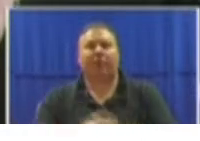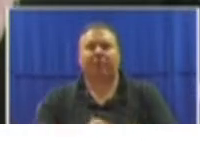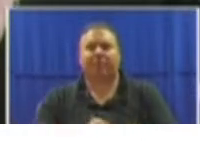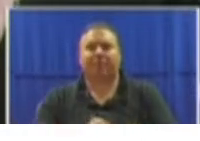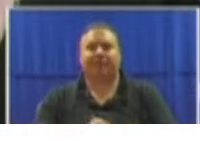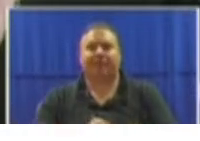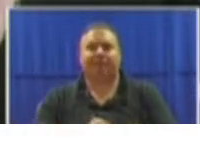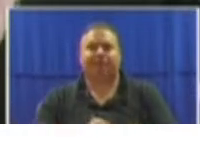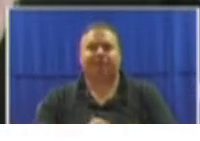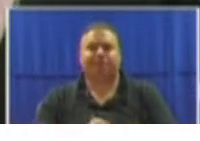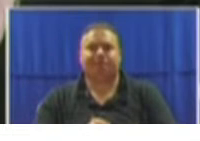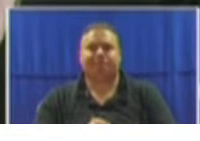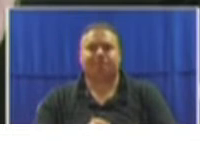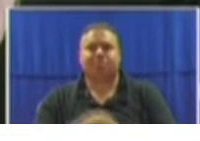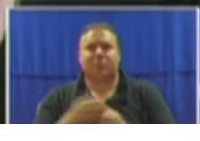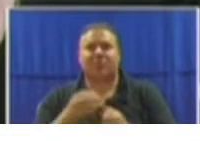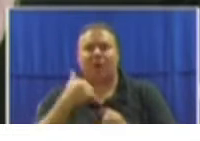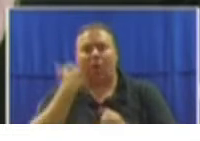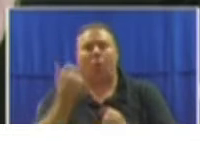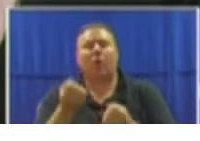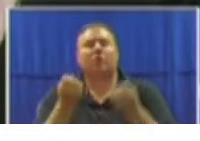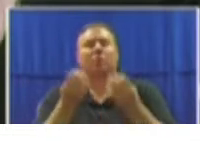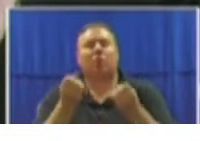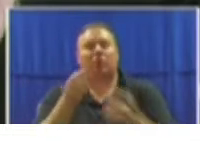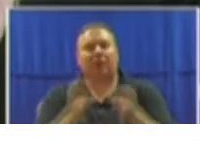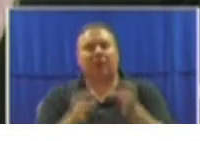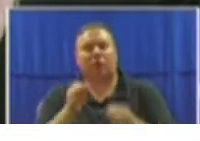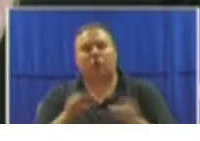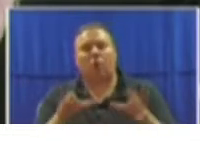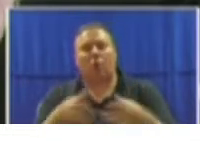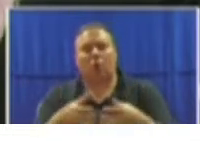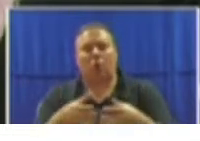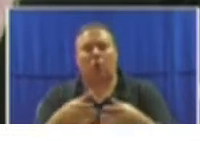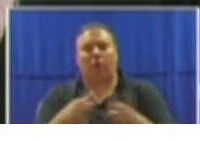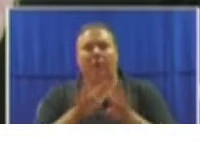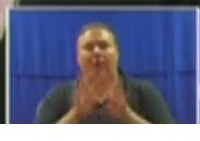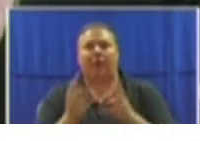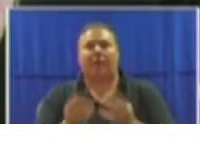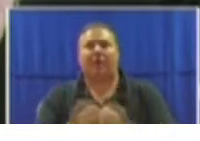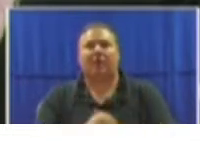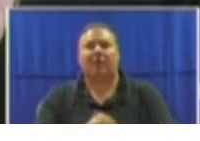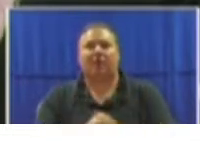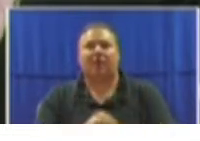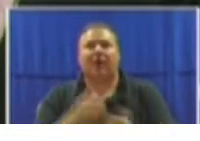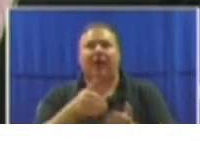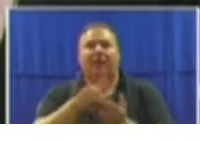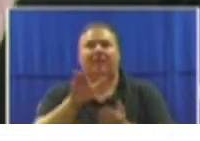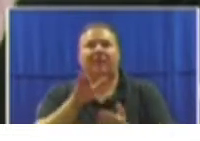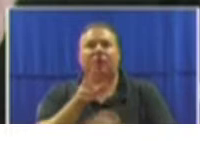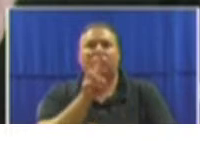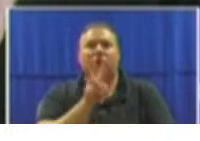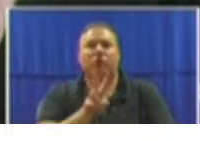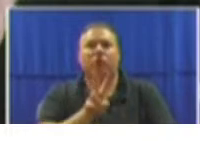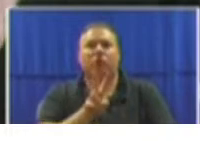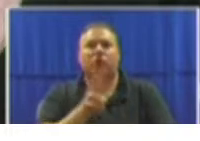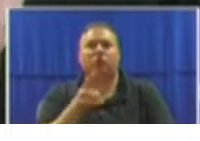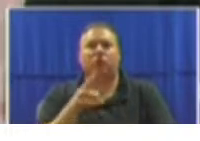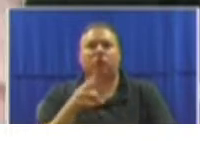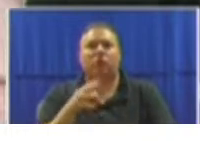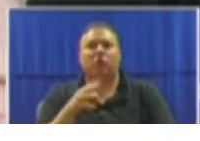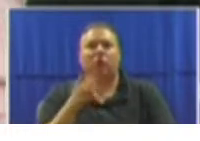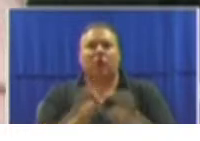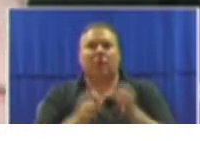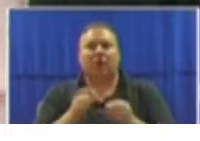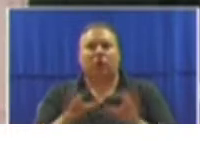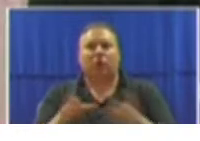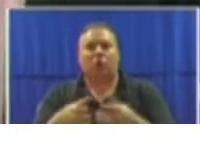also call for a multi-party cabinet excluding two of the parties in this House, some of the voices you just